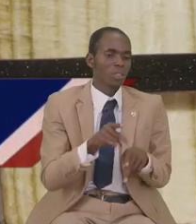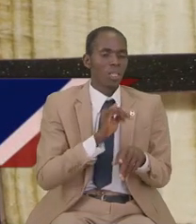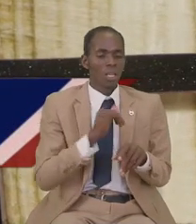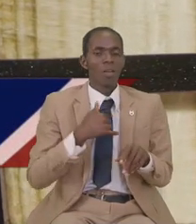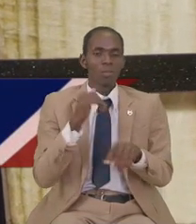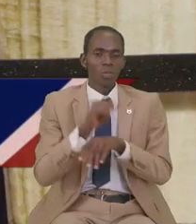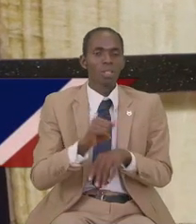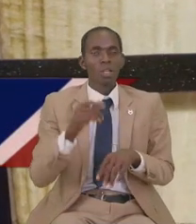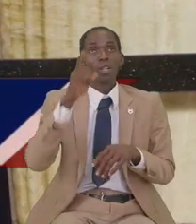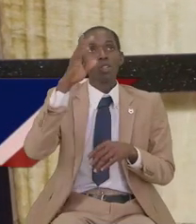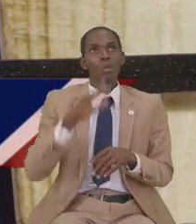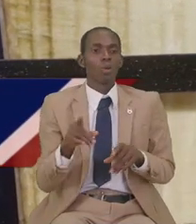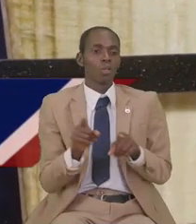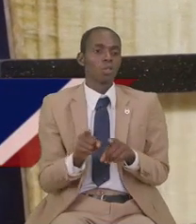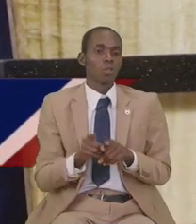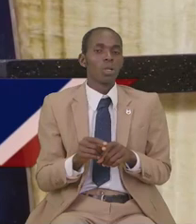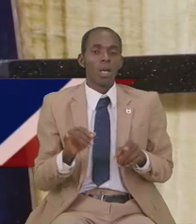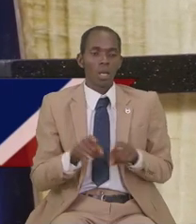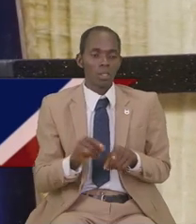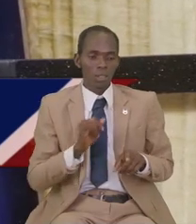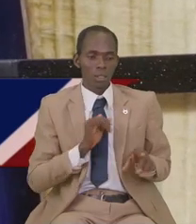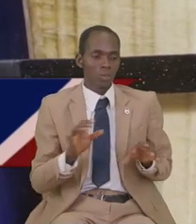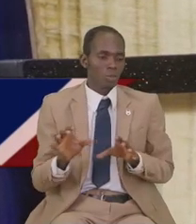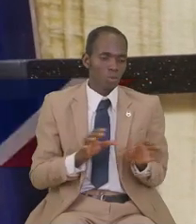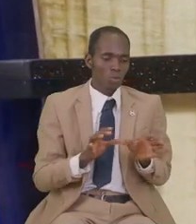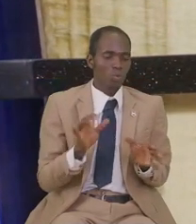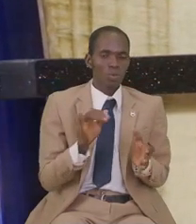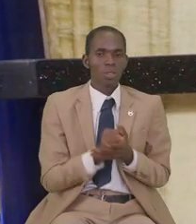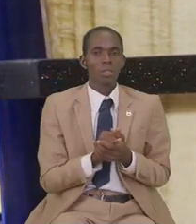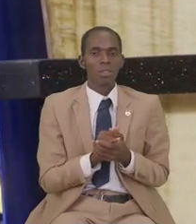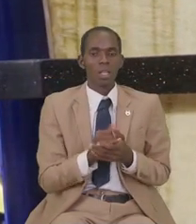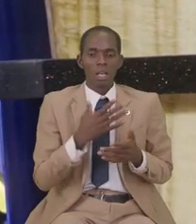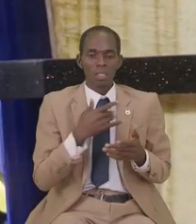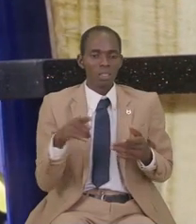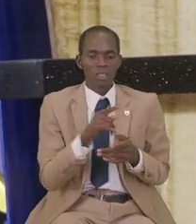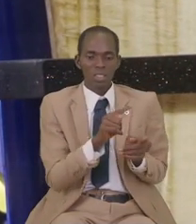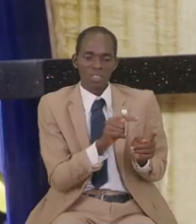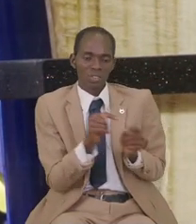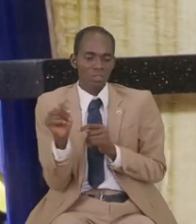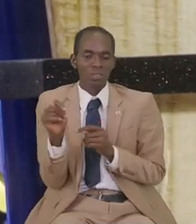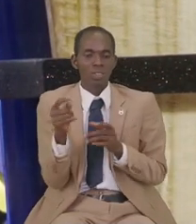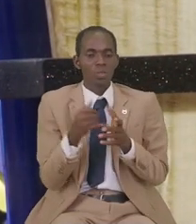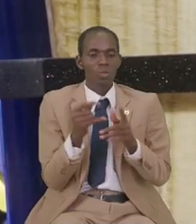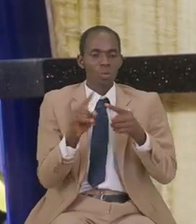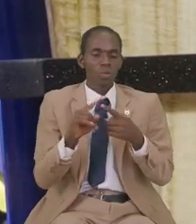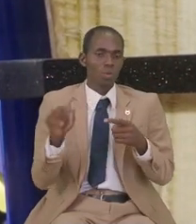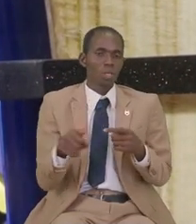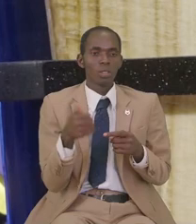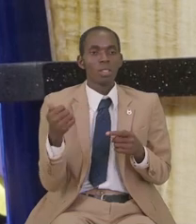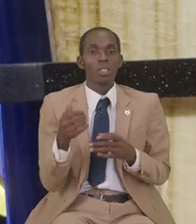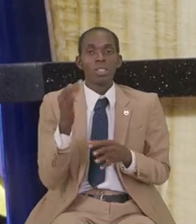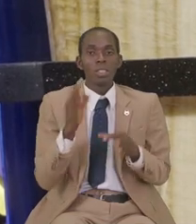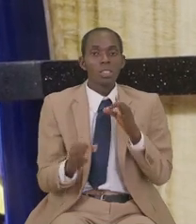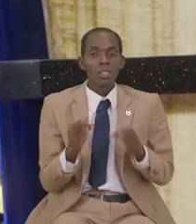that, and other people did that, and other people did that, and will transfer it one to the other. If God is going to judge anyone, he's going